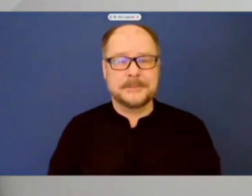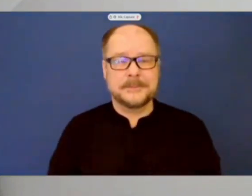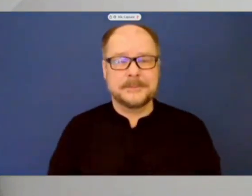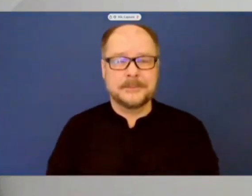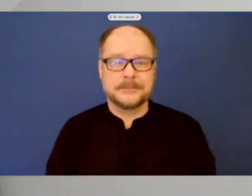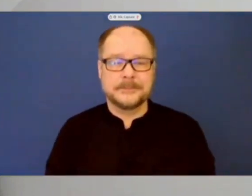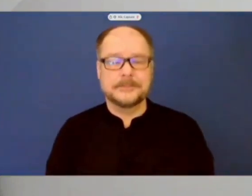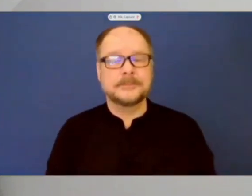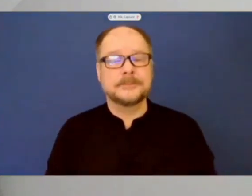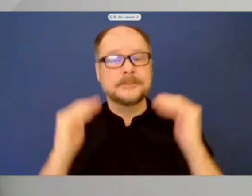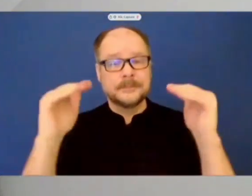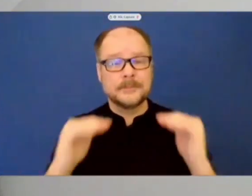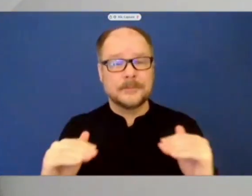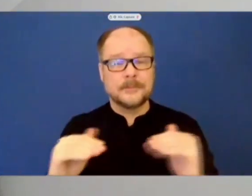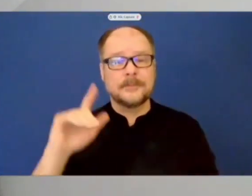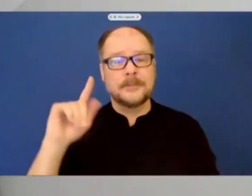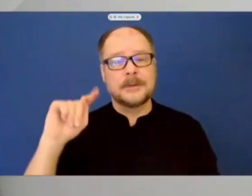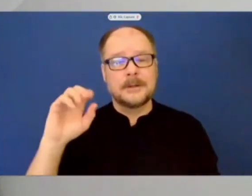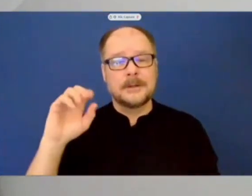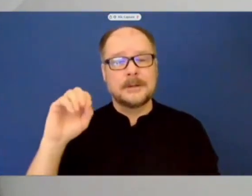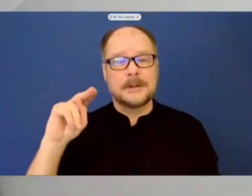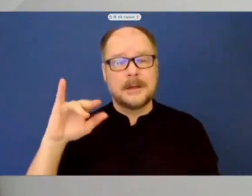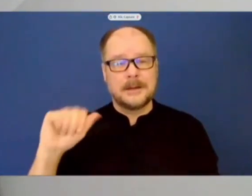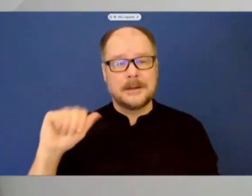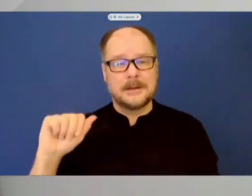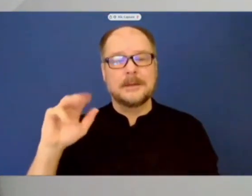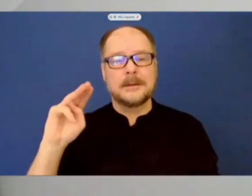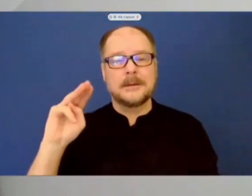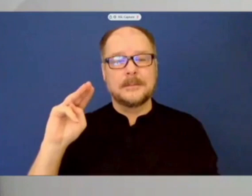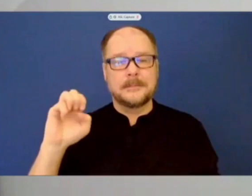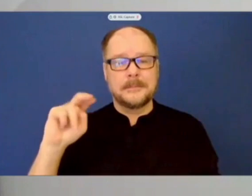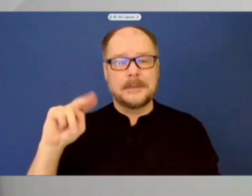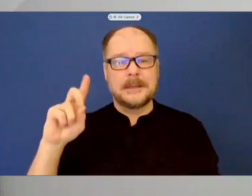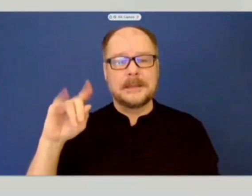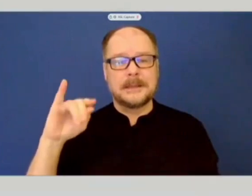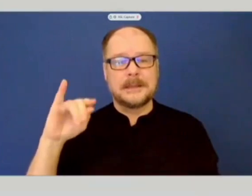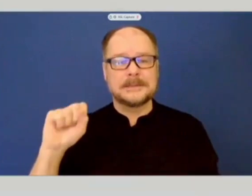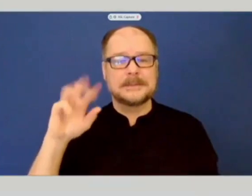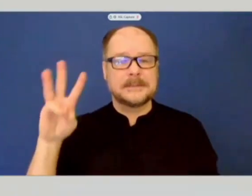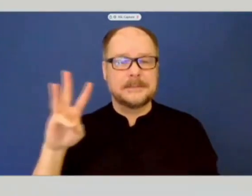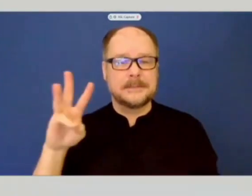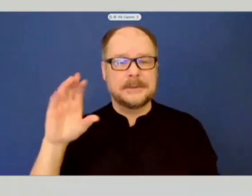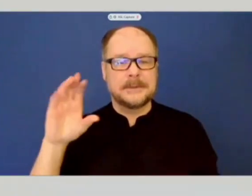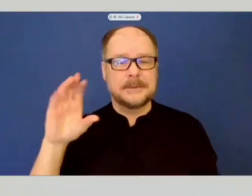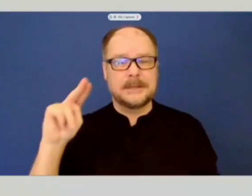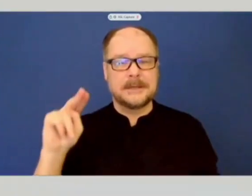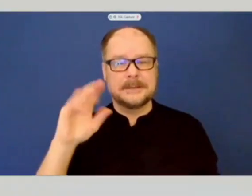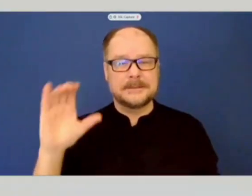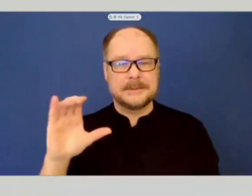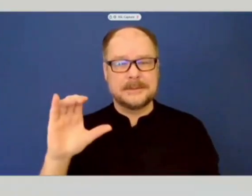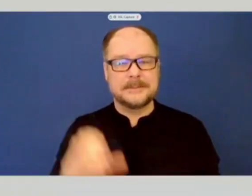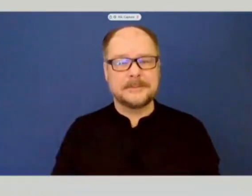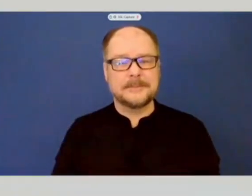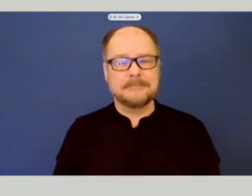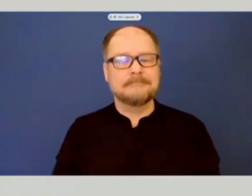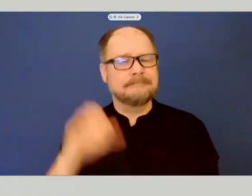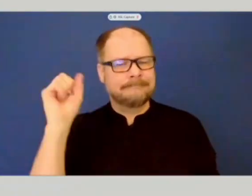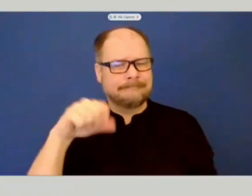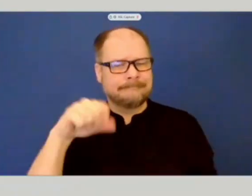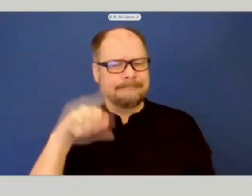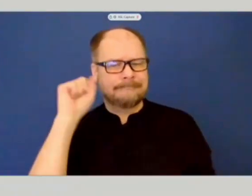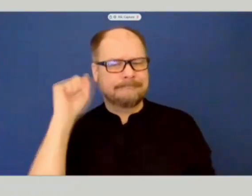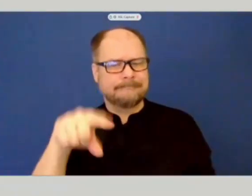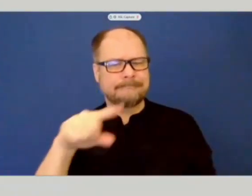Next question is Tanya Mendis, WCNC. Hi, everybody. Thanks for taking my question. I just have a question regarding the